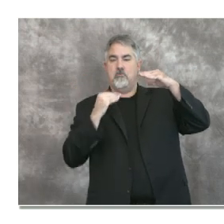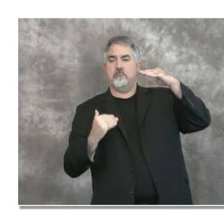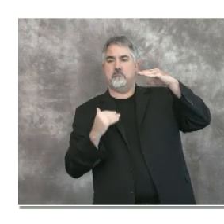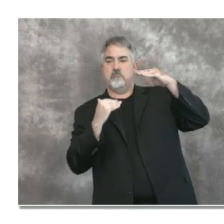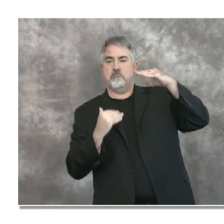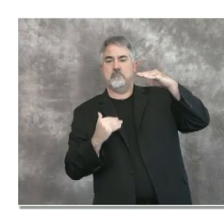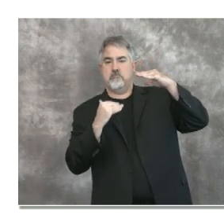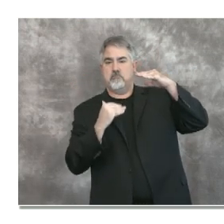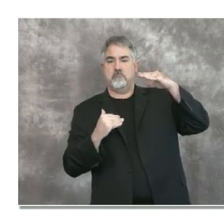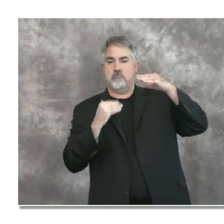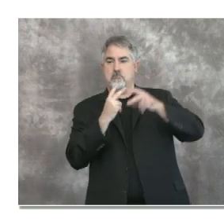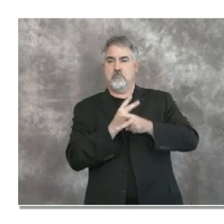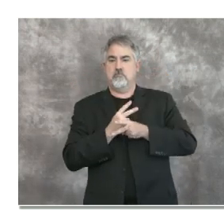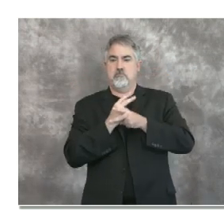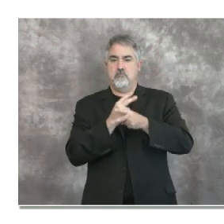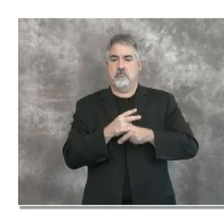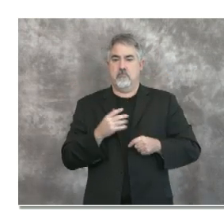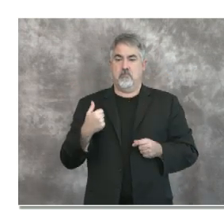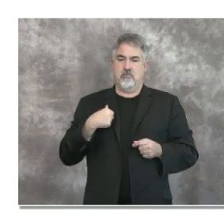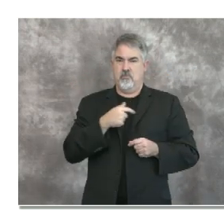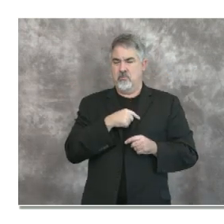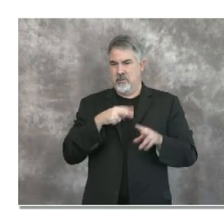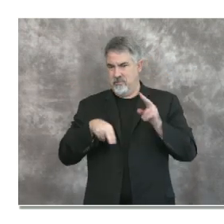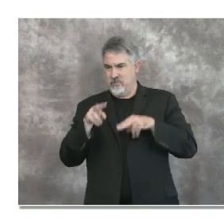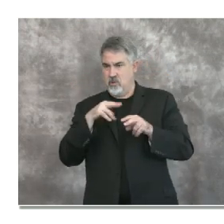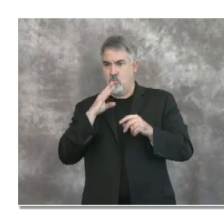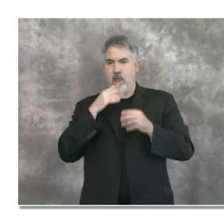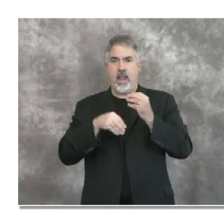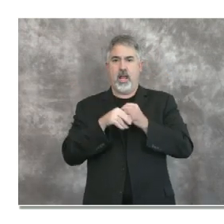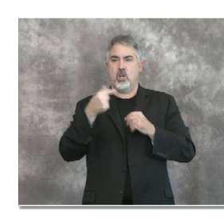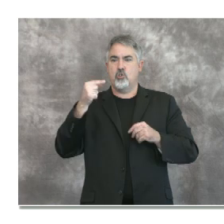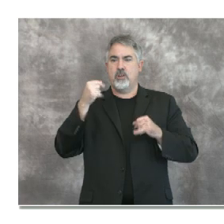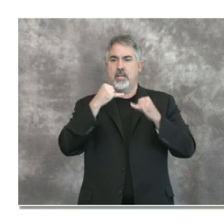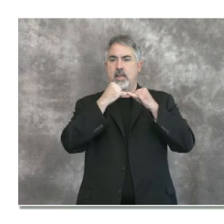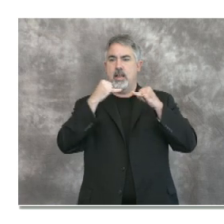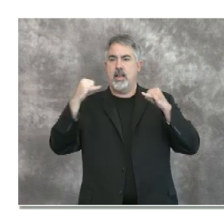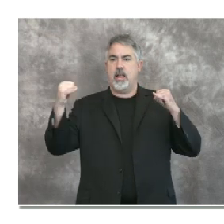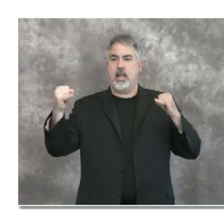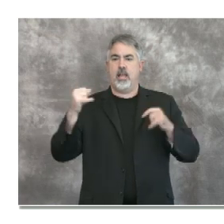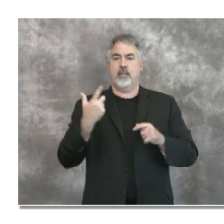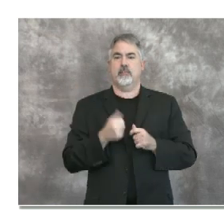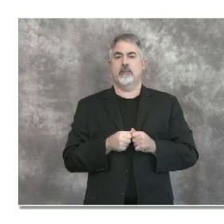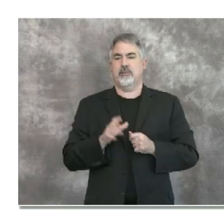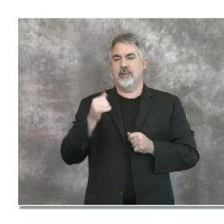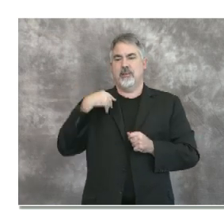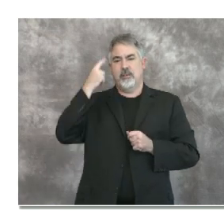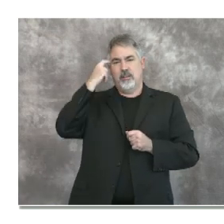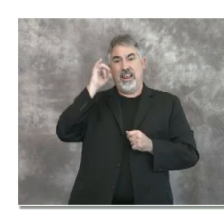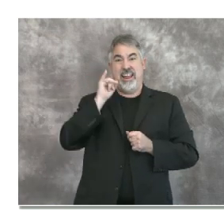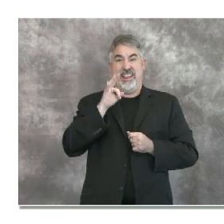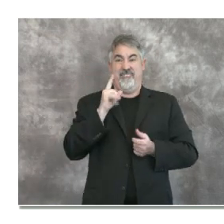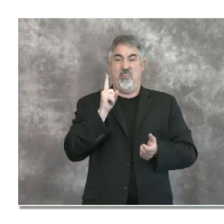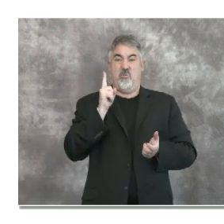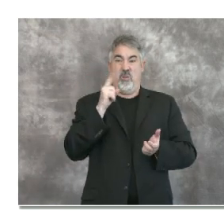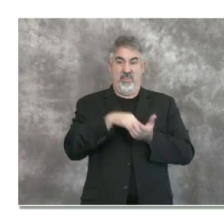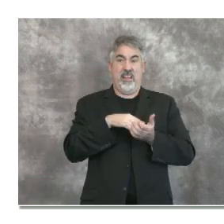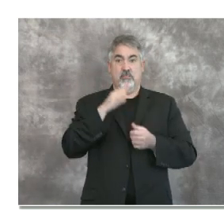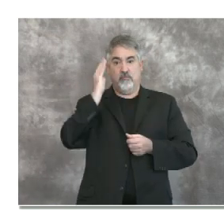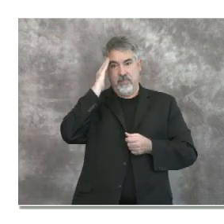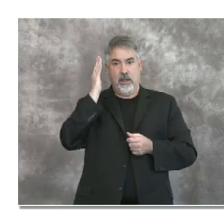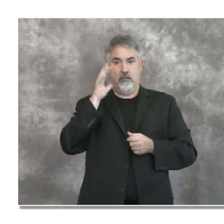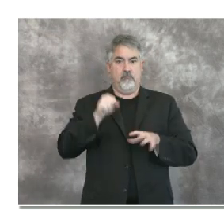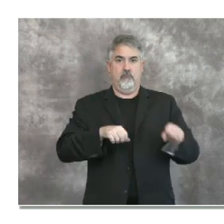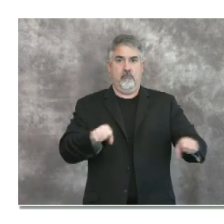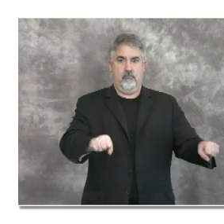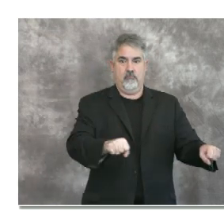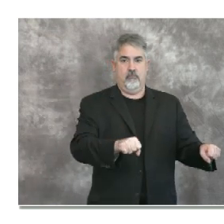consideration today of what it would look like if we were to reserve 1,000 beds that we wanted to make sure were available every